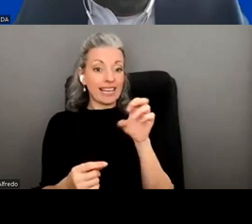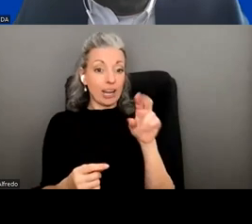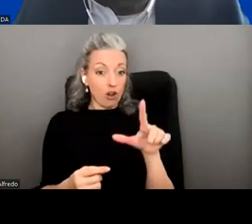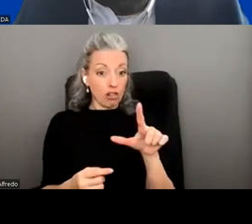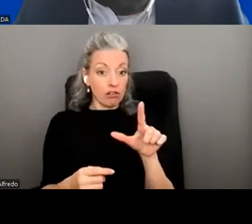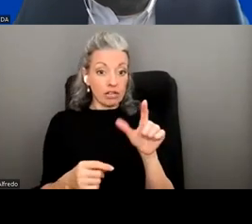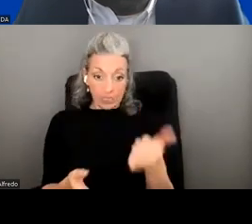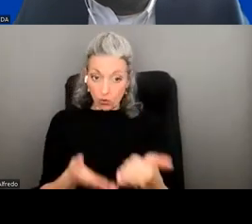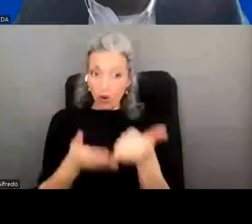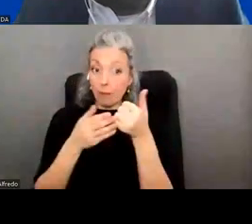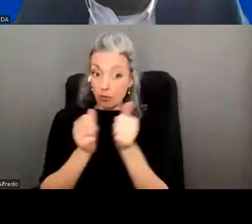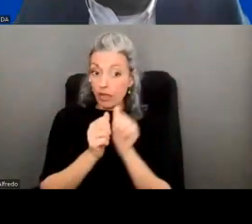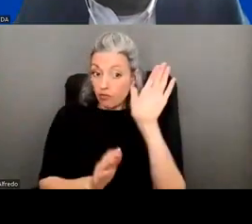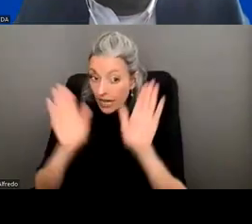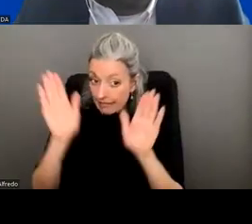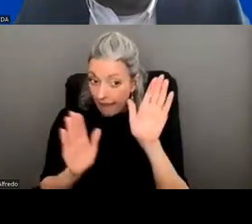screen, I would appreciate that.